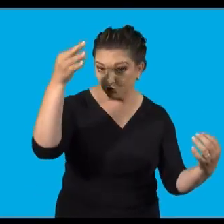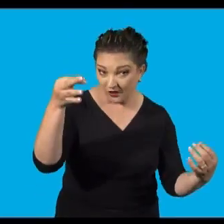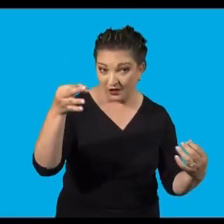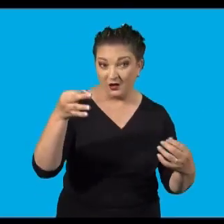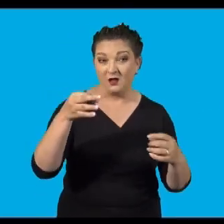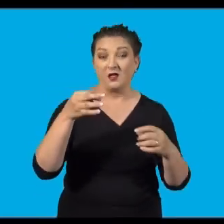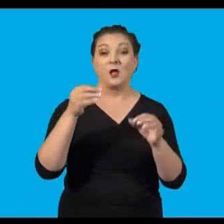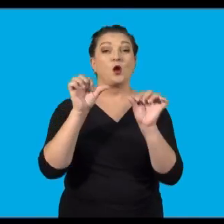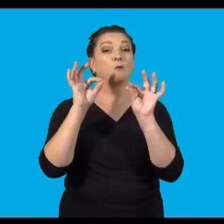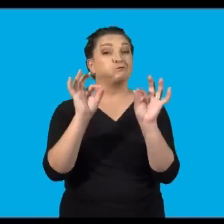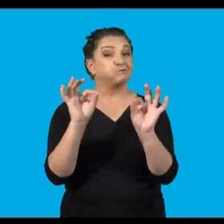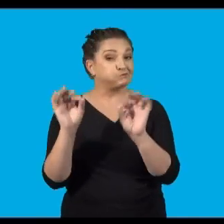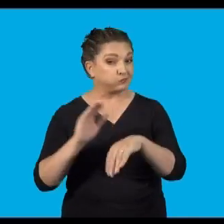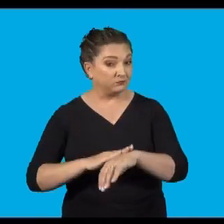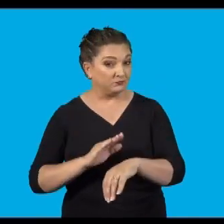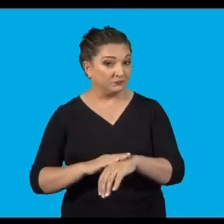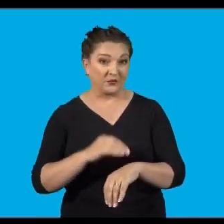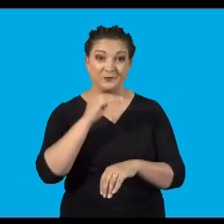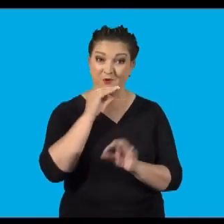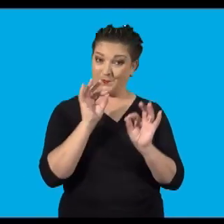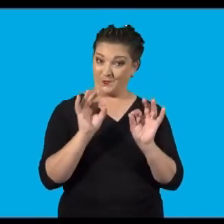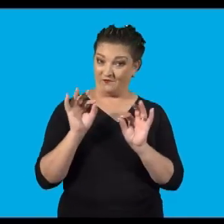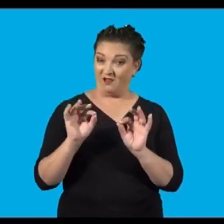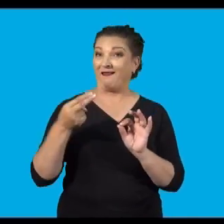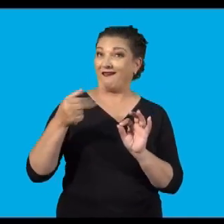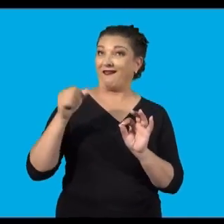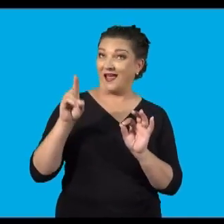the future perfect tense. Now remember,